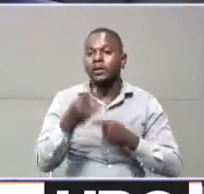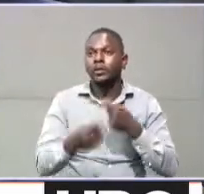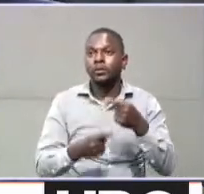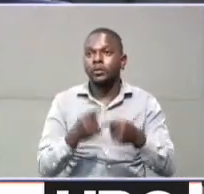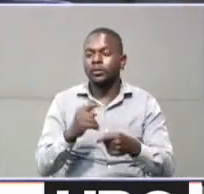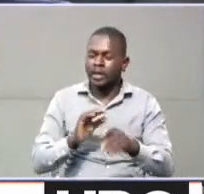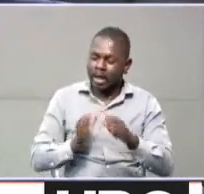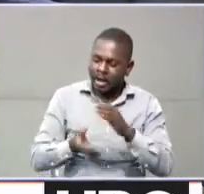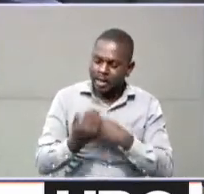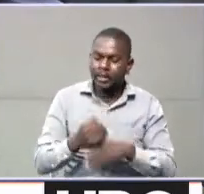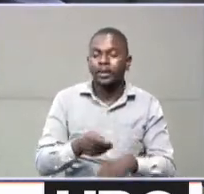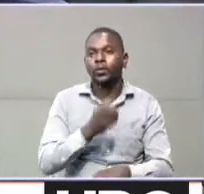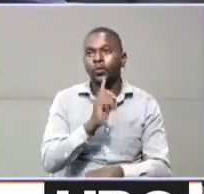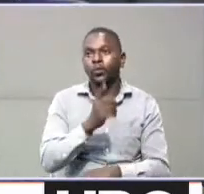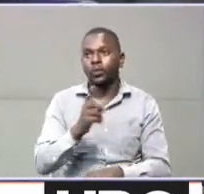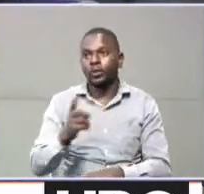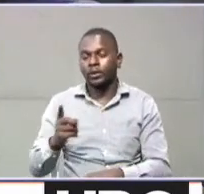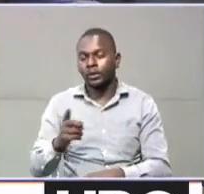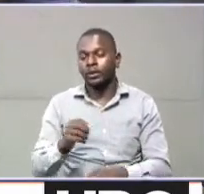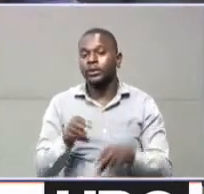early warning systems